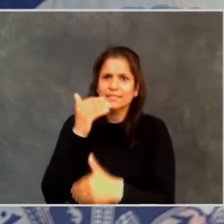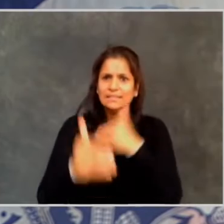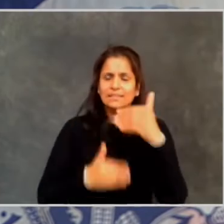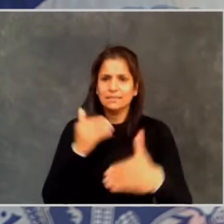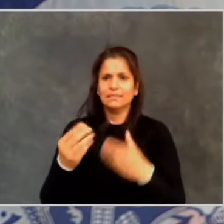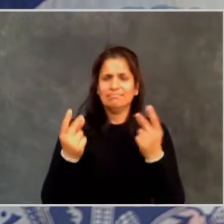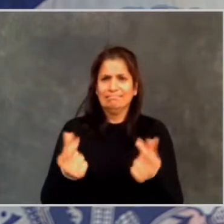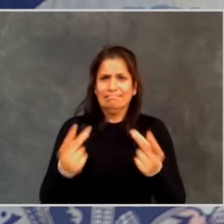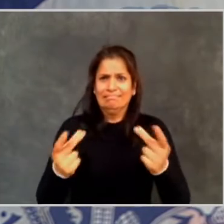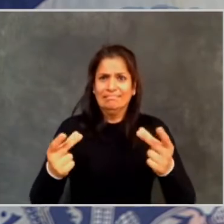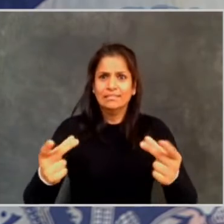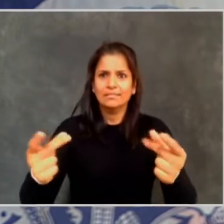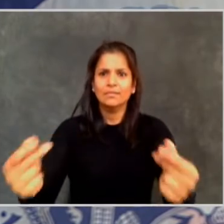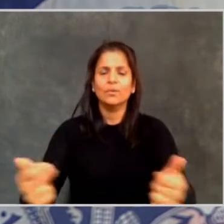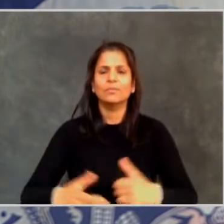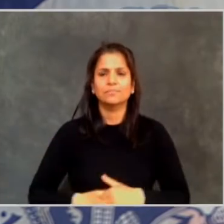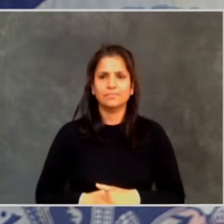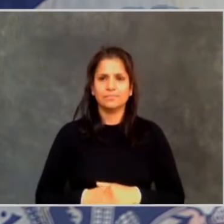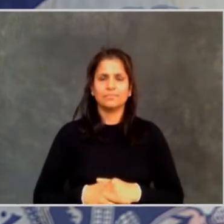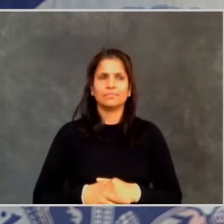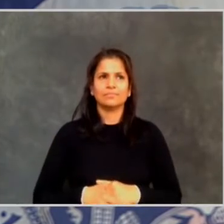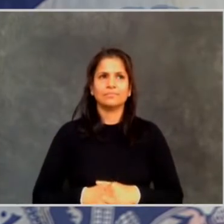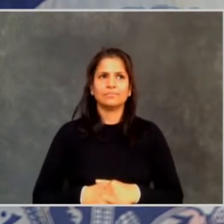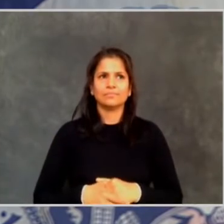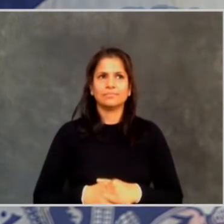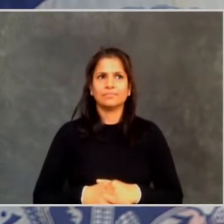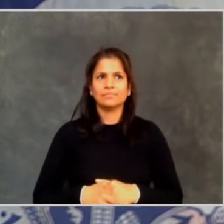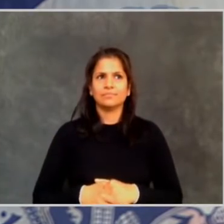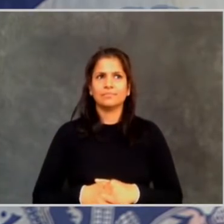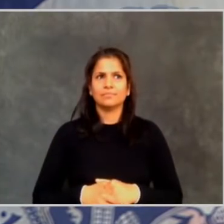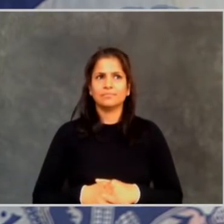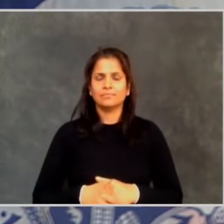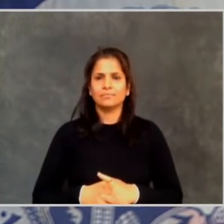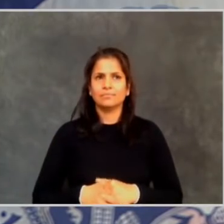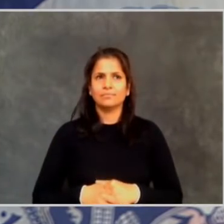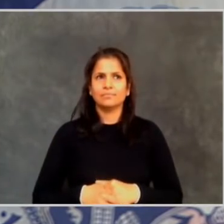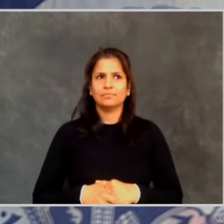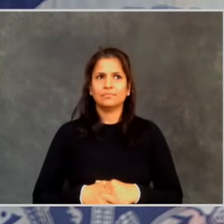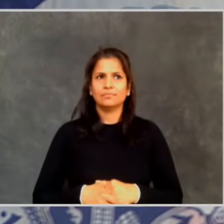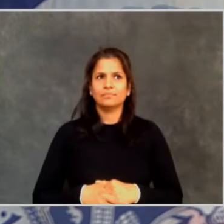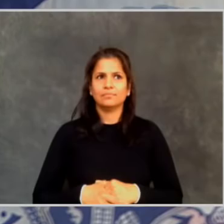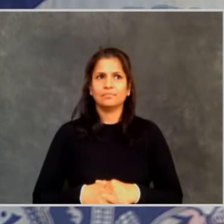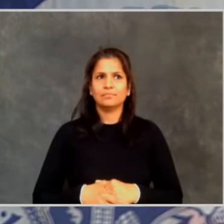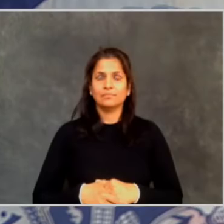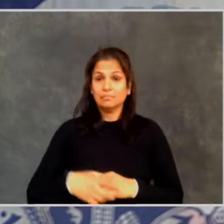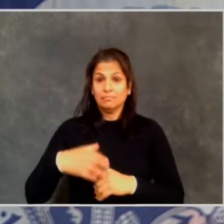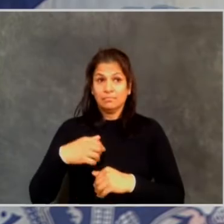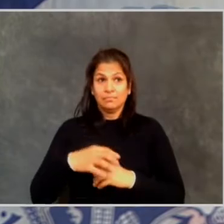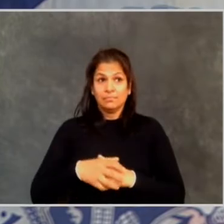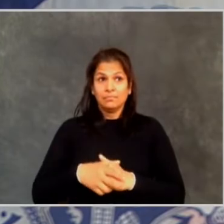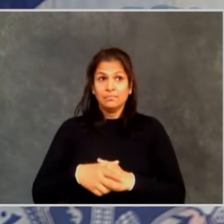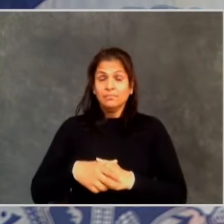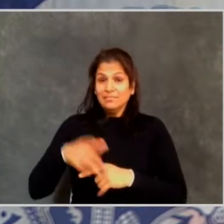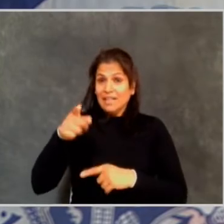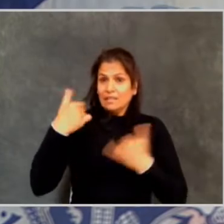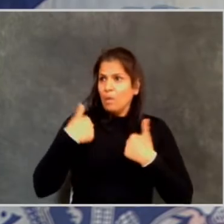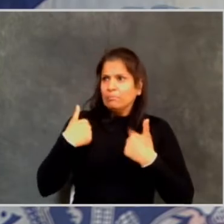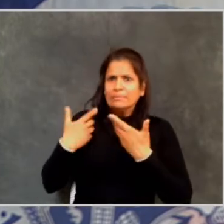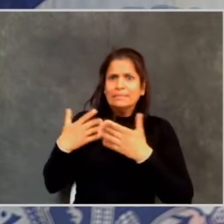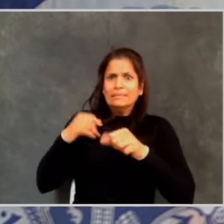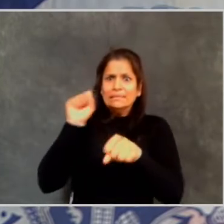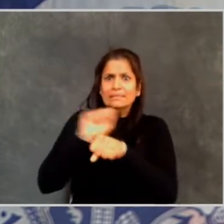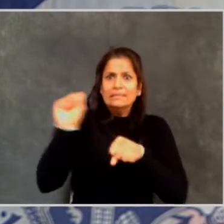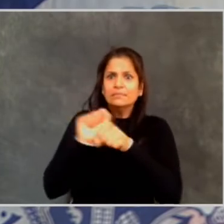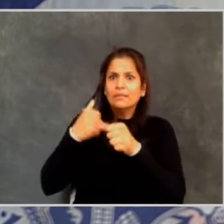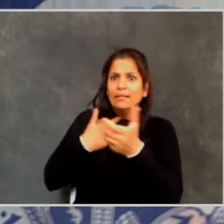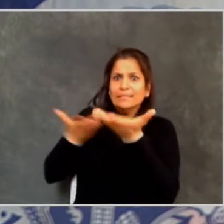our folks at Emergency Management, our deputy mayor, everyone was saying, one, to start warning people was coming and that we were putting in place